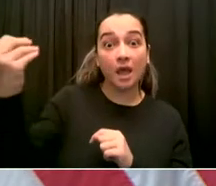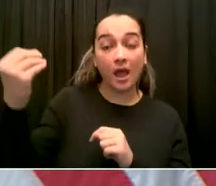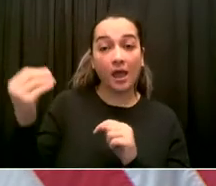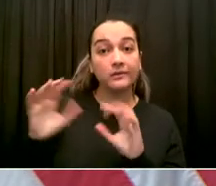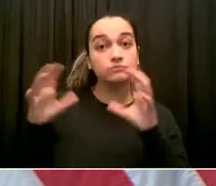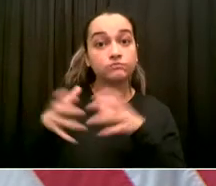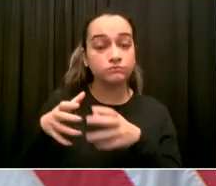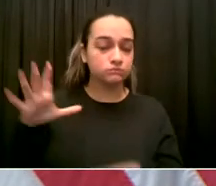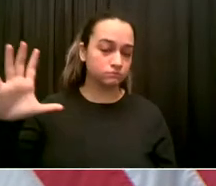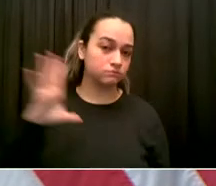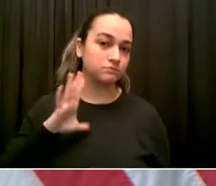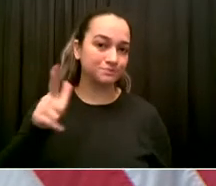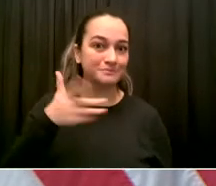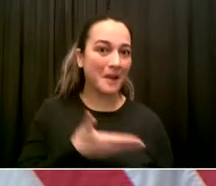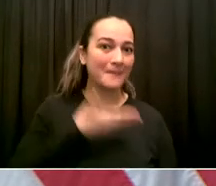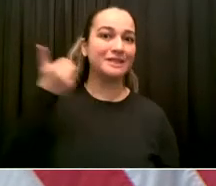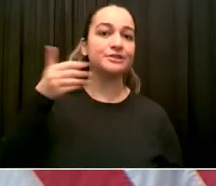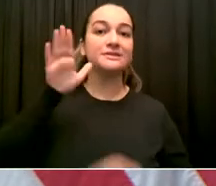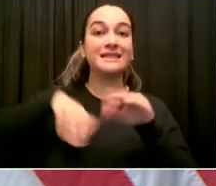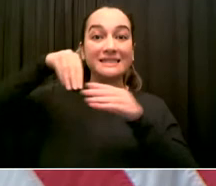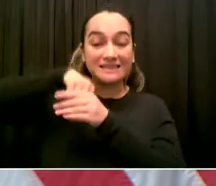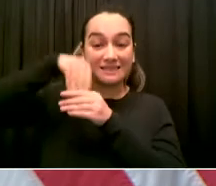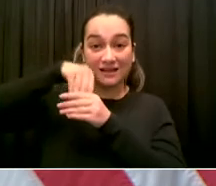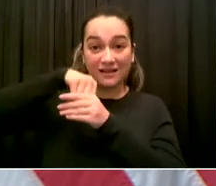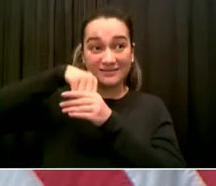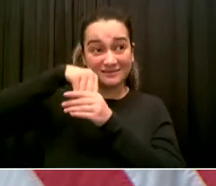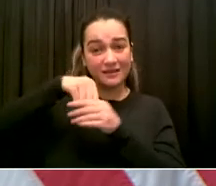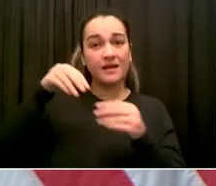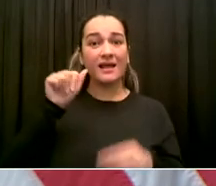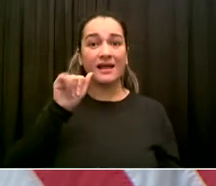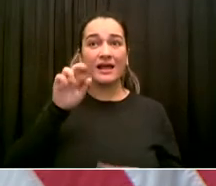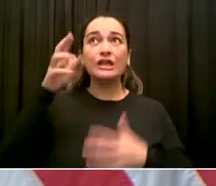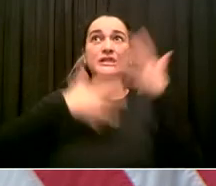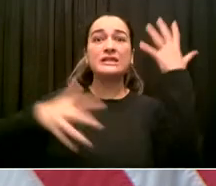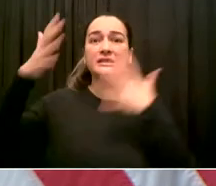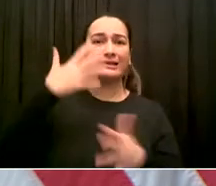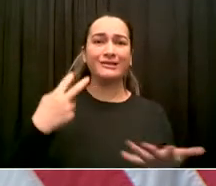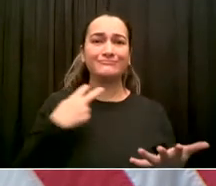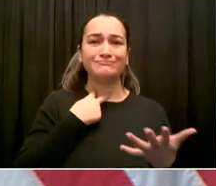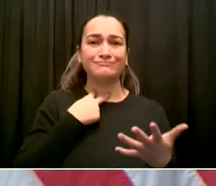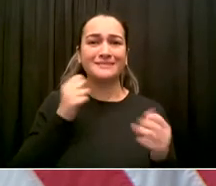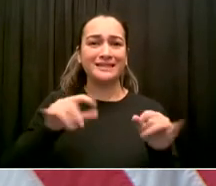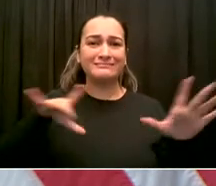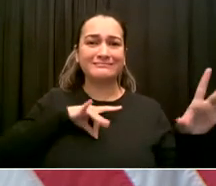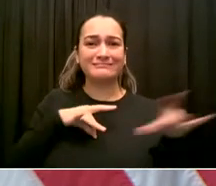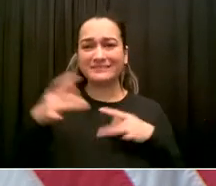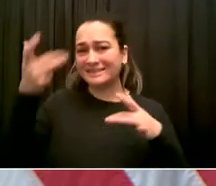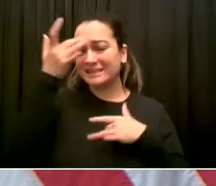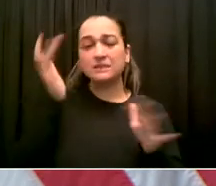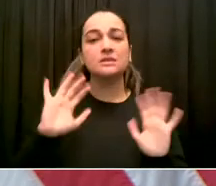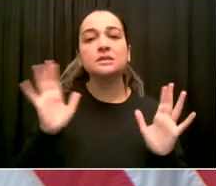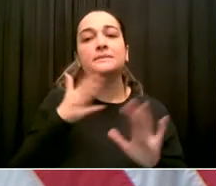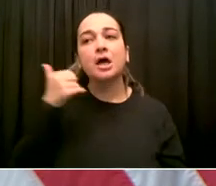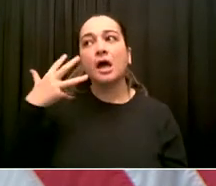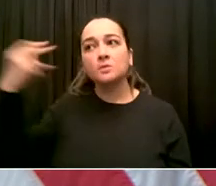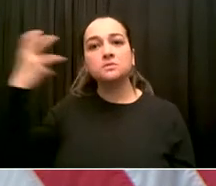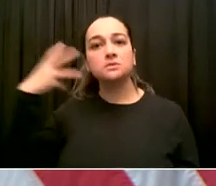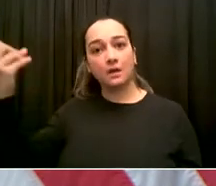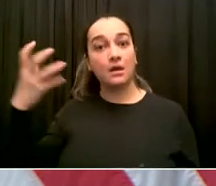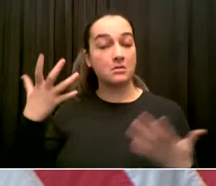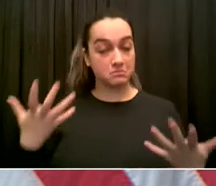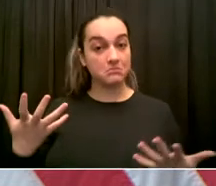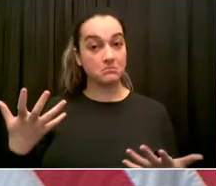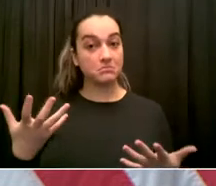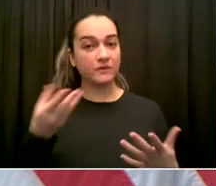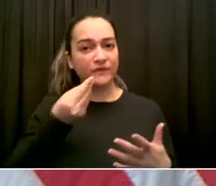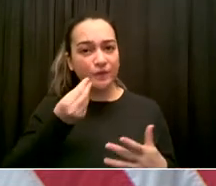ones. We all want to be united again, and we will be soon. But our unity in the fight